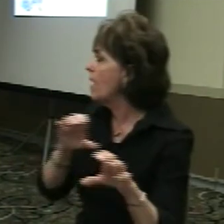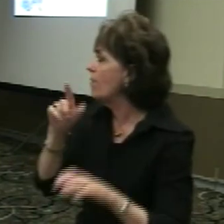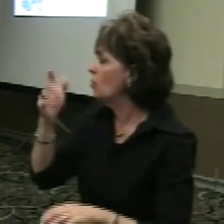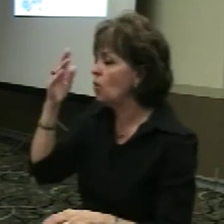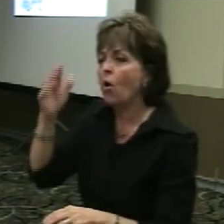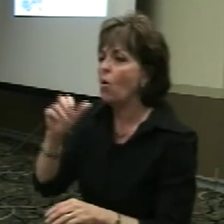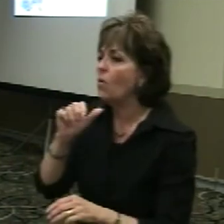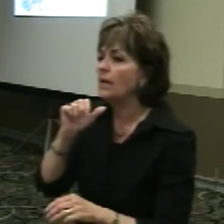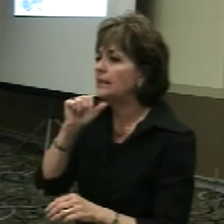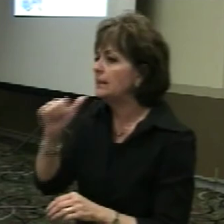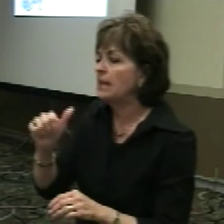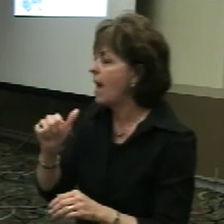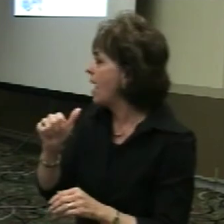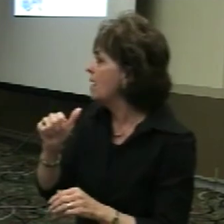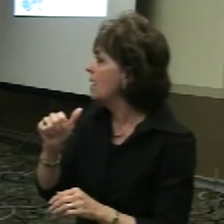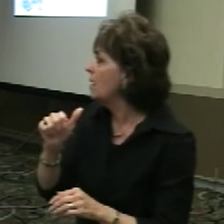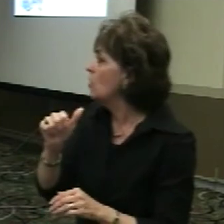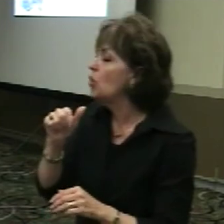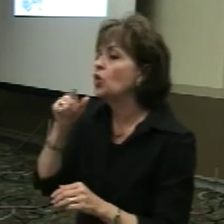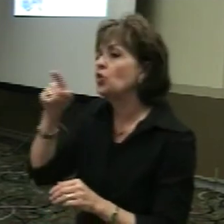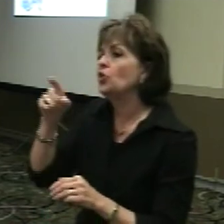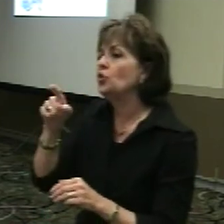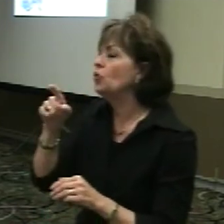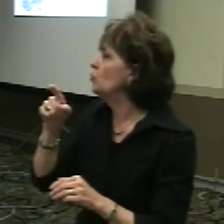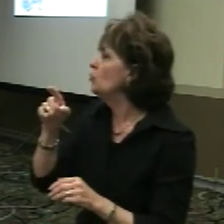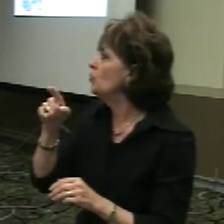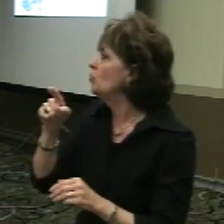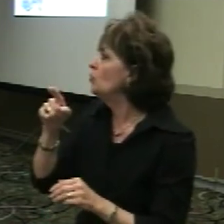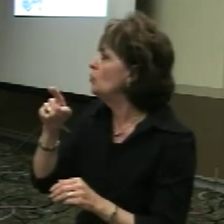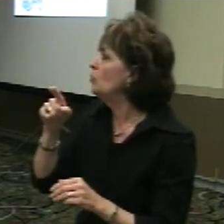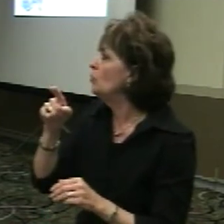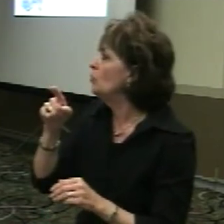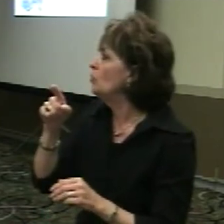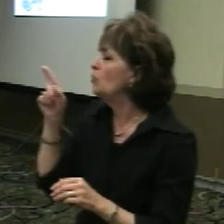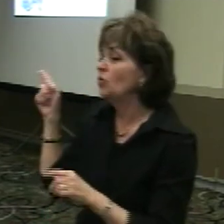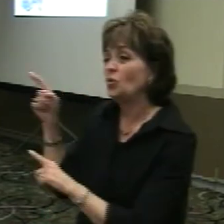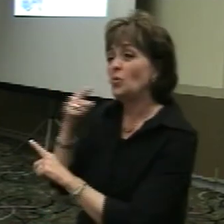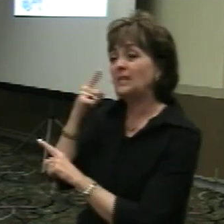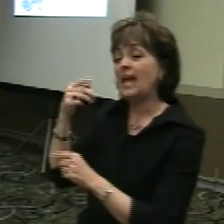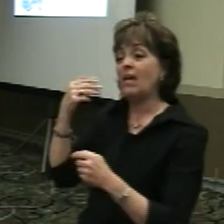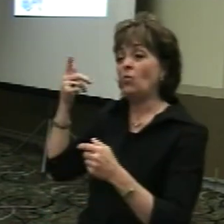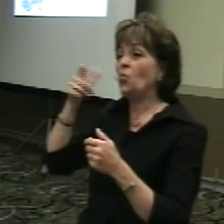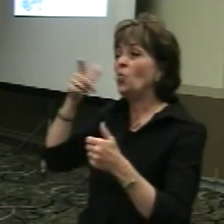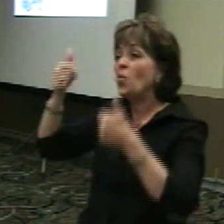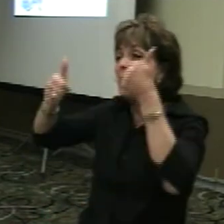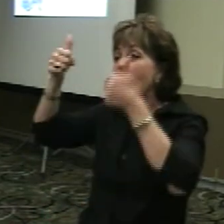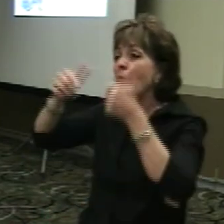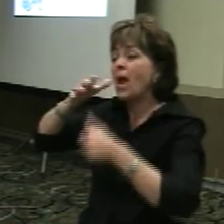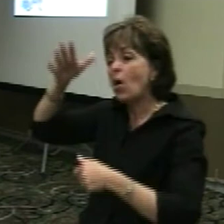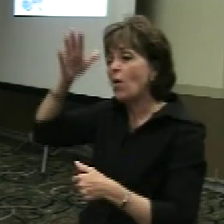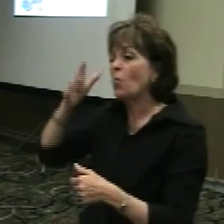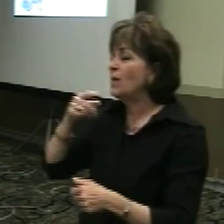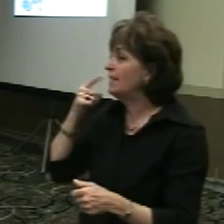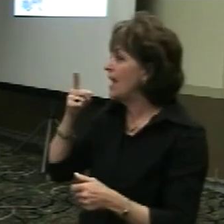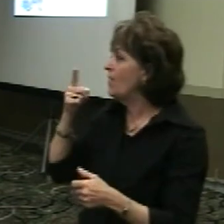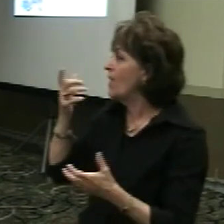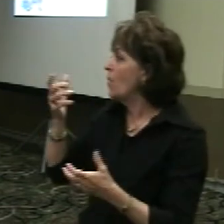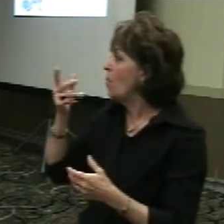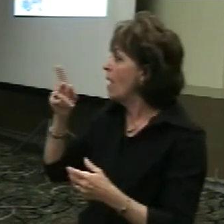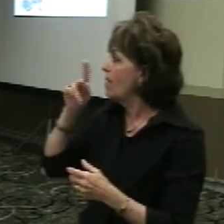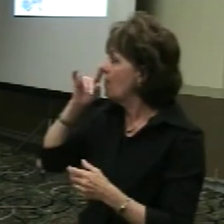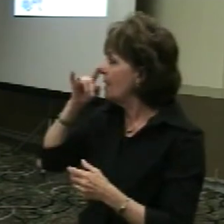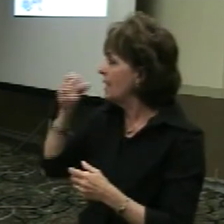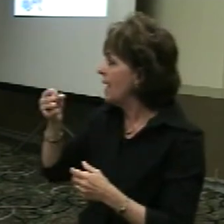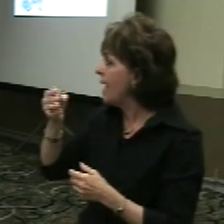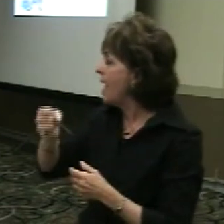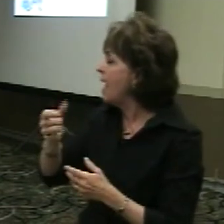isn't a result of, you dissent and you have either, like you said, powers that be, the parent or whatever is going to say they want the kid